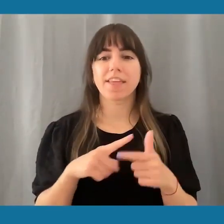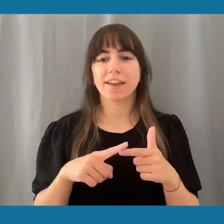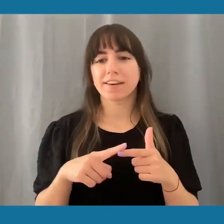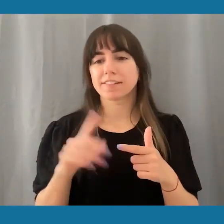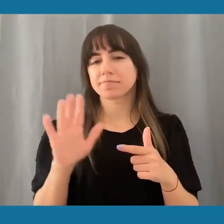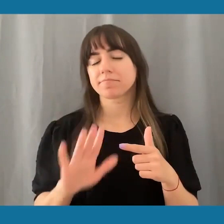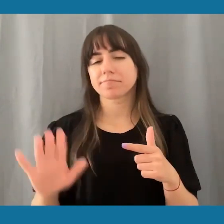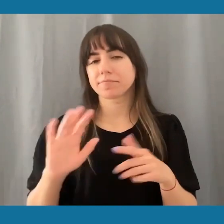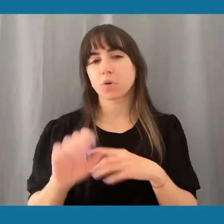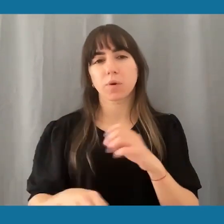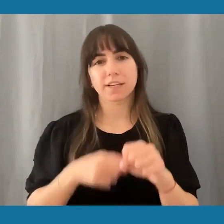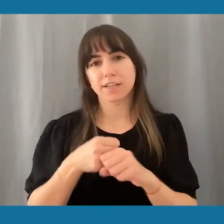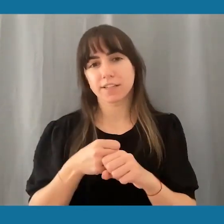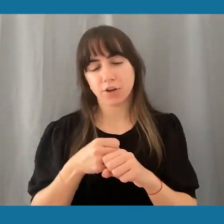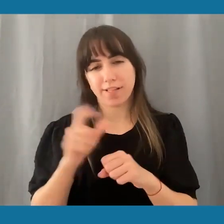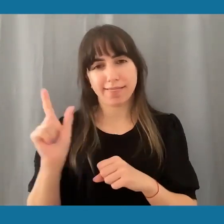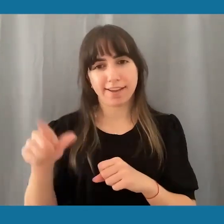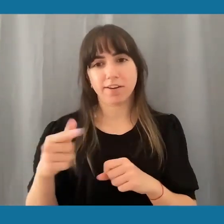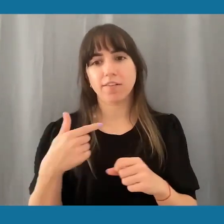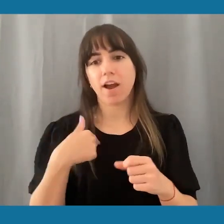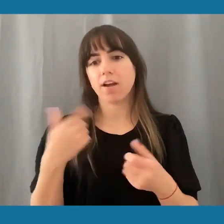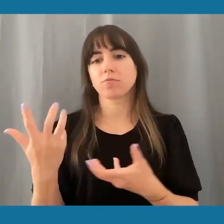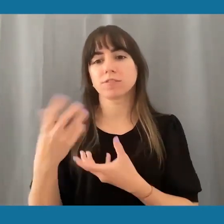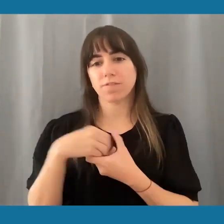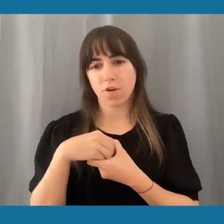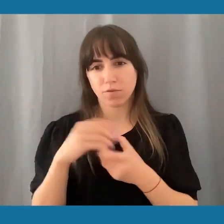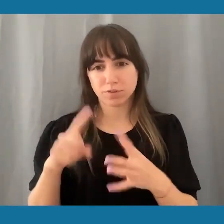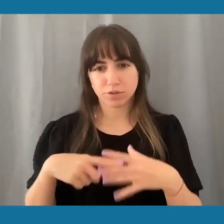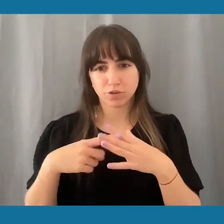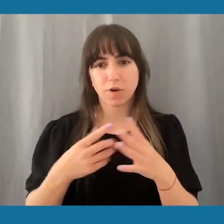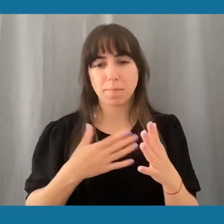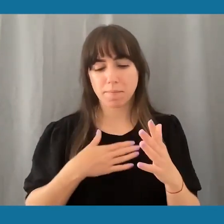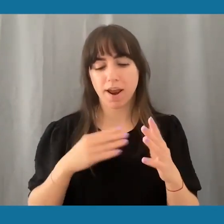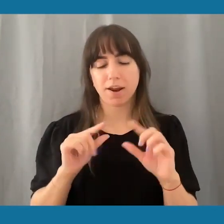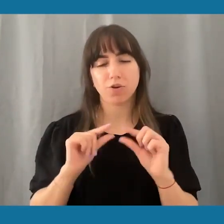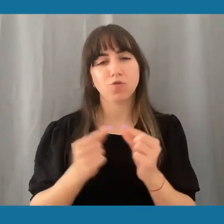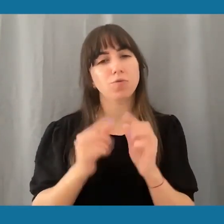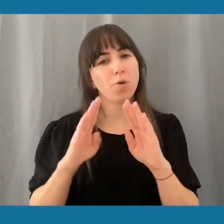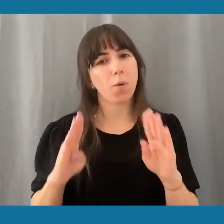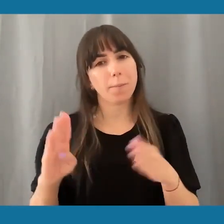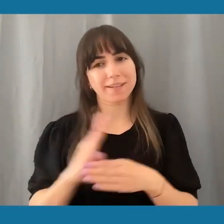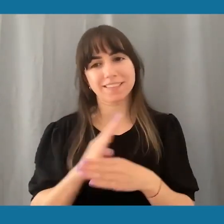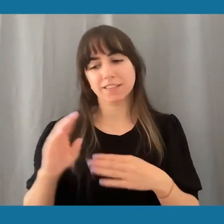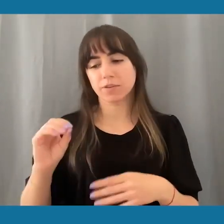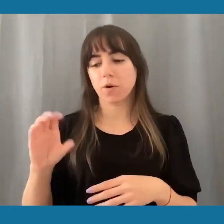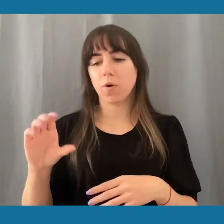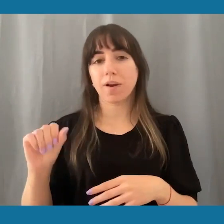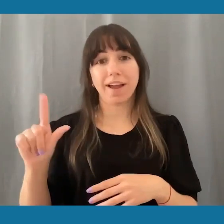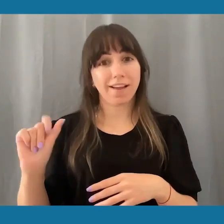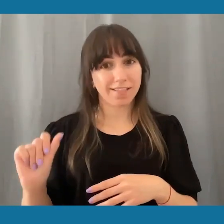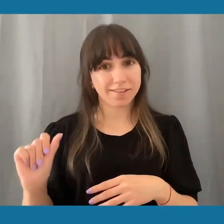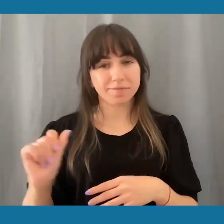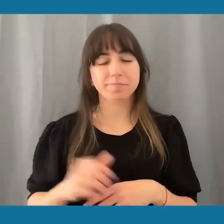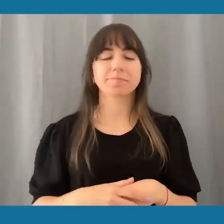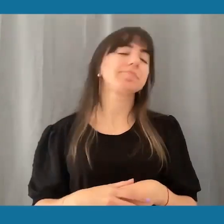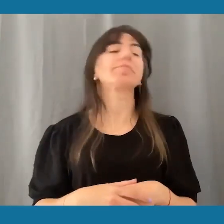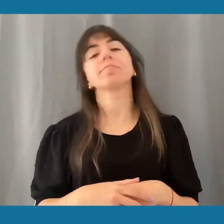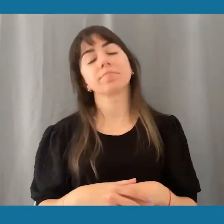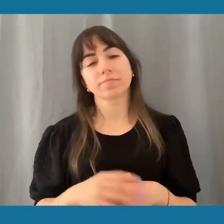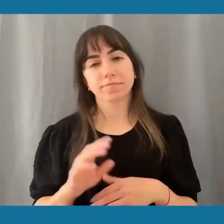Florida. An opportunity came about and I jumped at it because it was